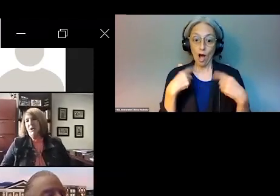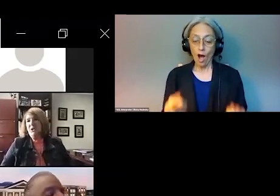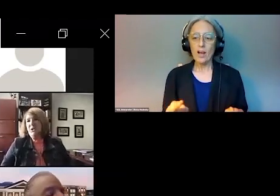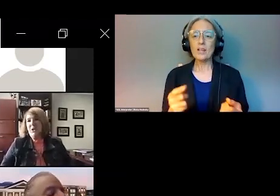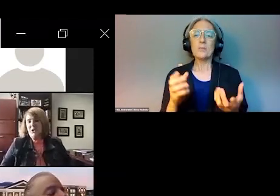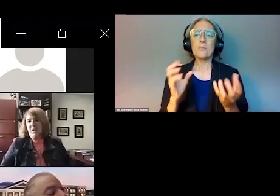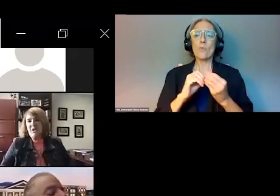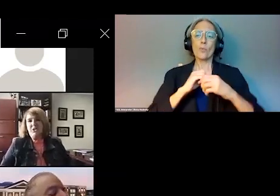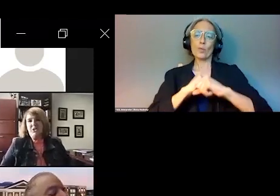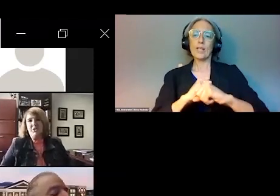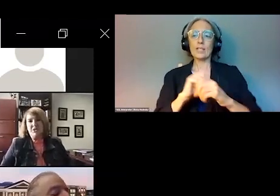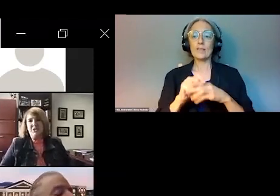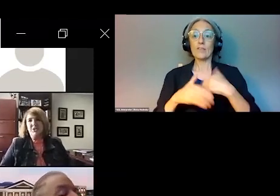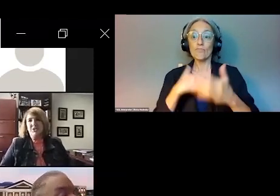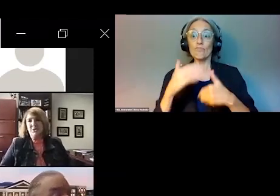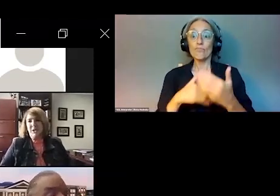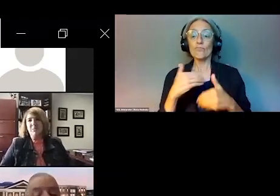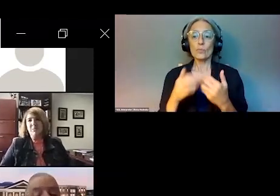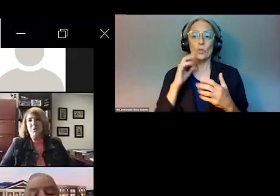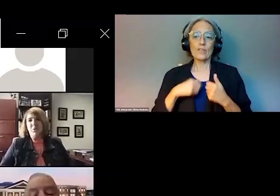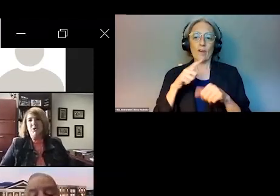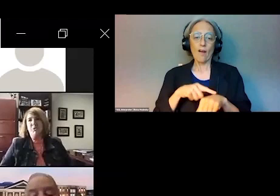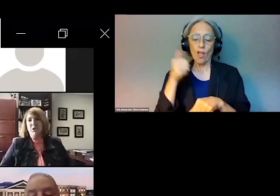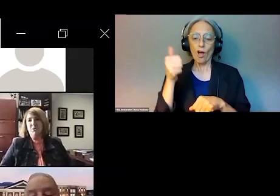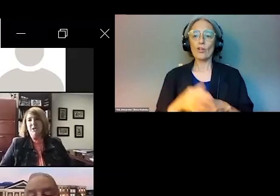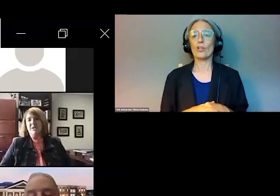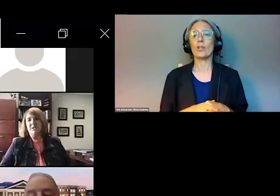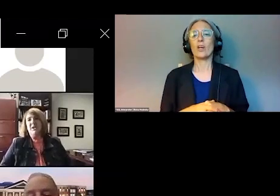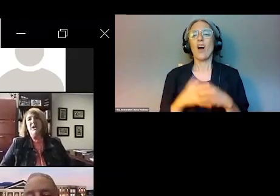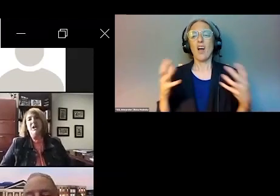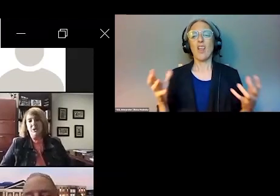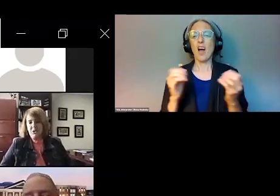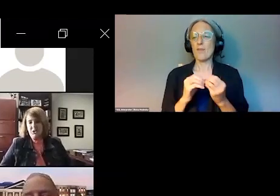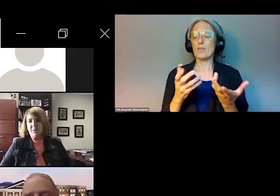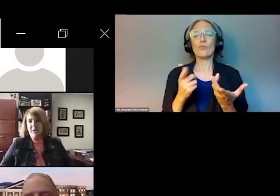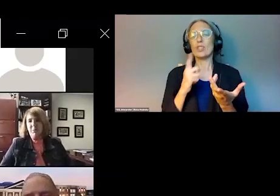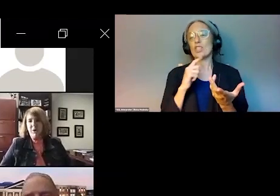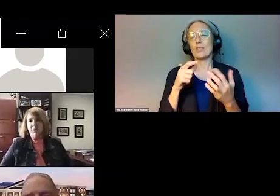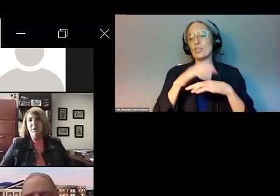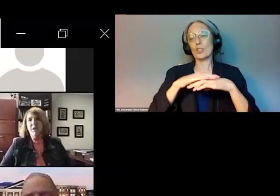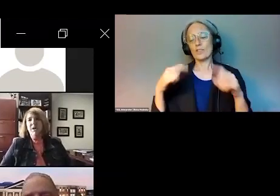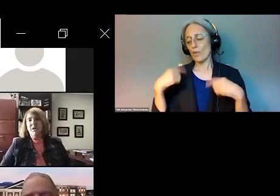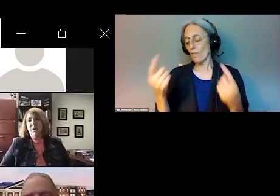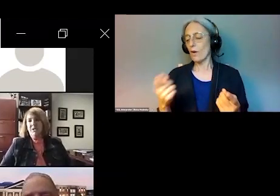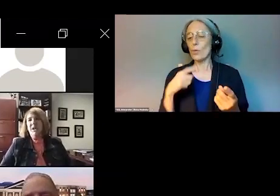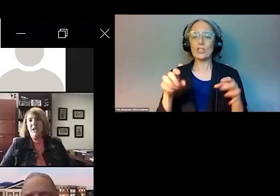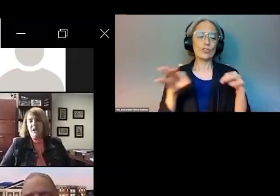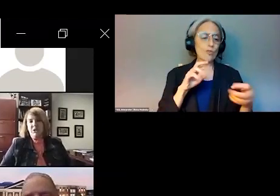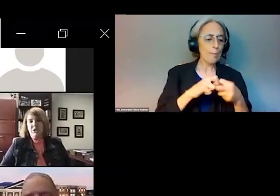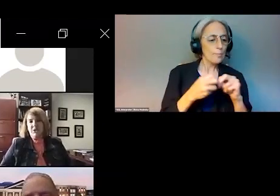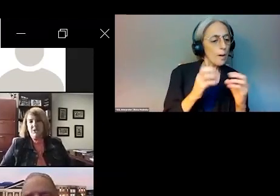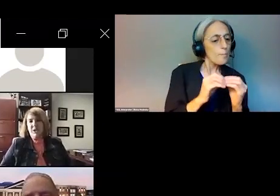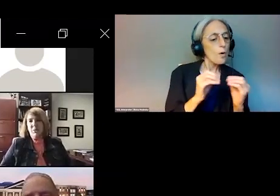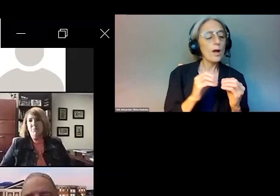feel like we're really only starting to scratch the surface here. So there's really a lot more work to be done in this area, not only describing the problem, but